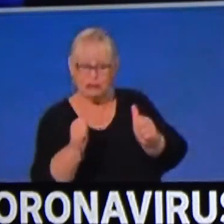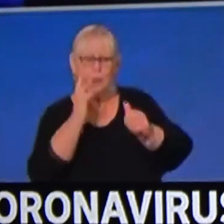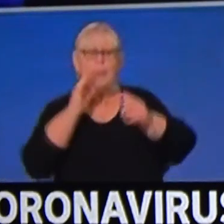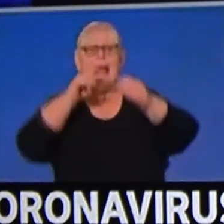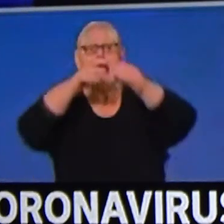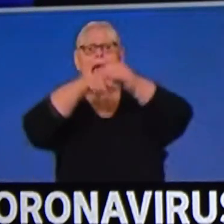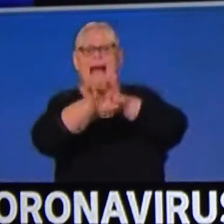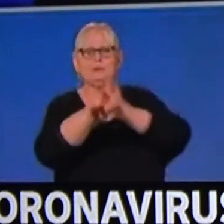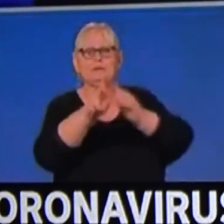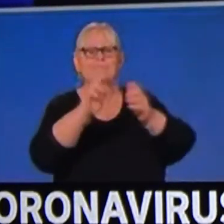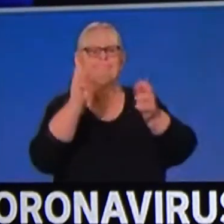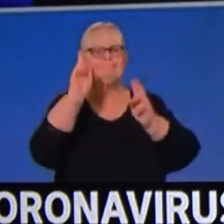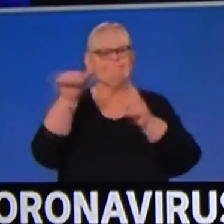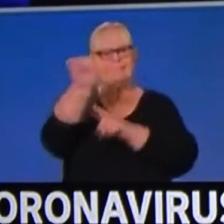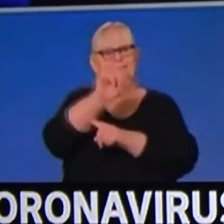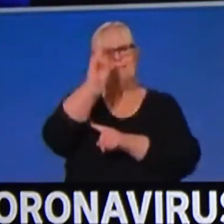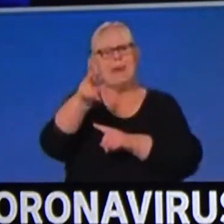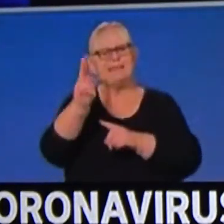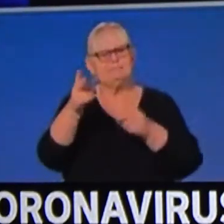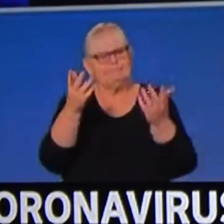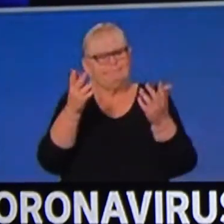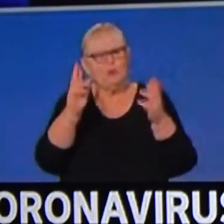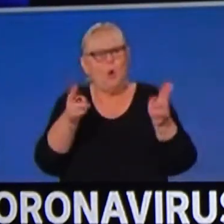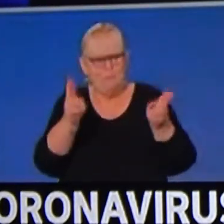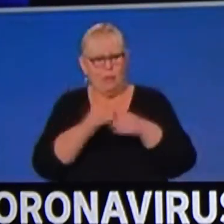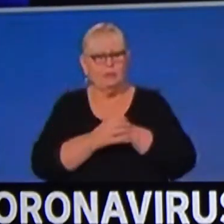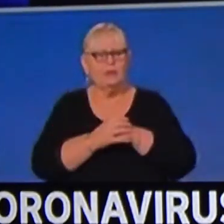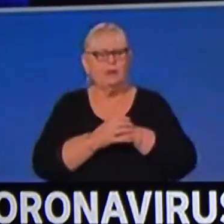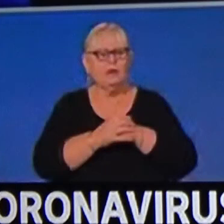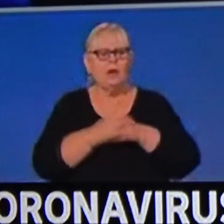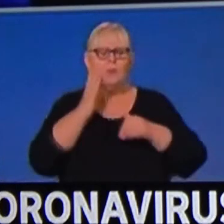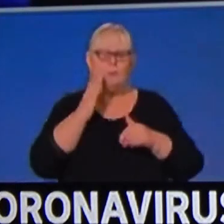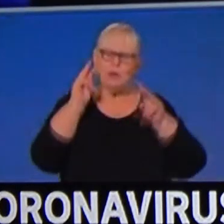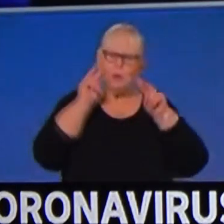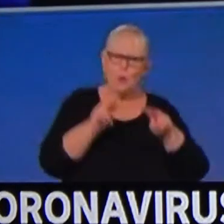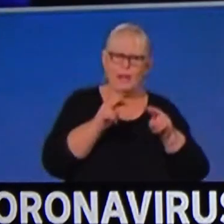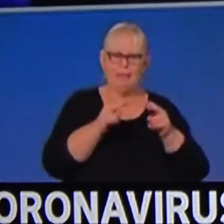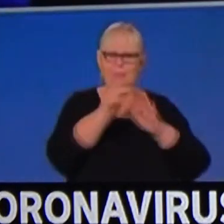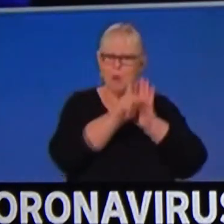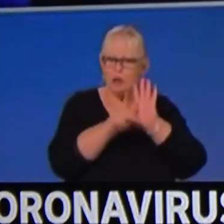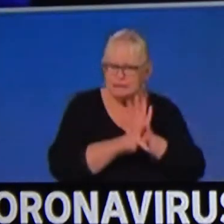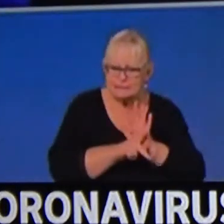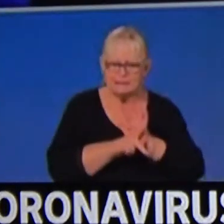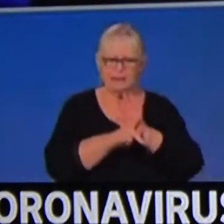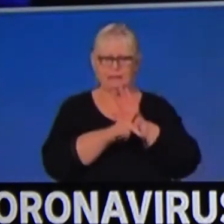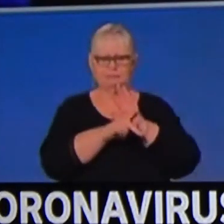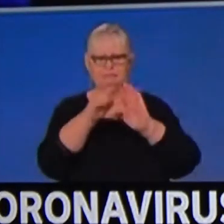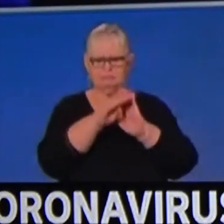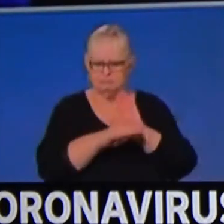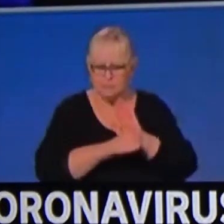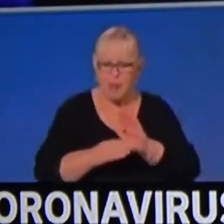out, that any sense of business as usual when it comes to the policy frameworks that we had prior to the